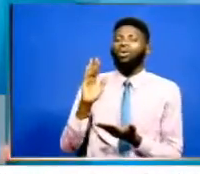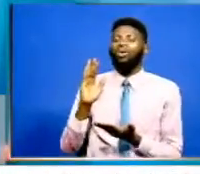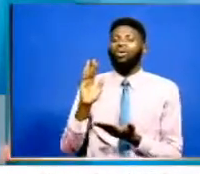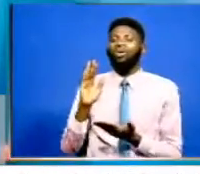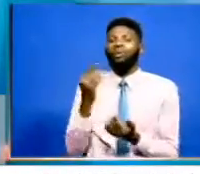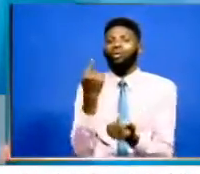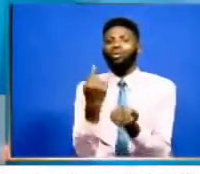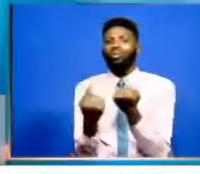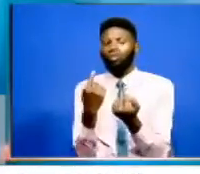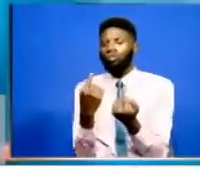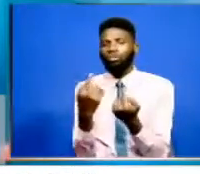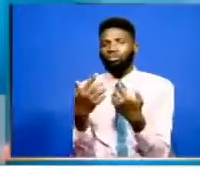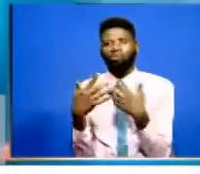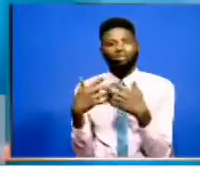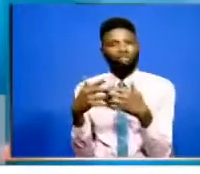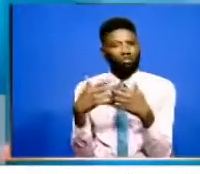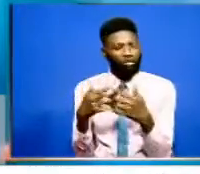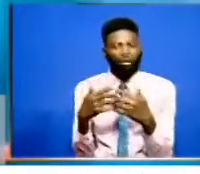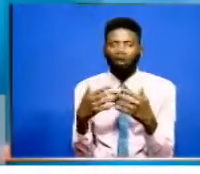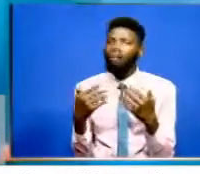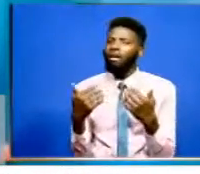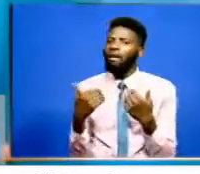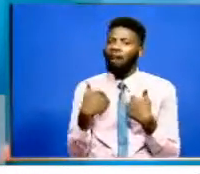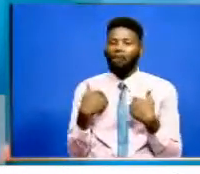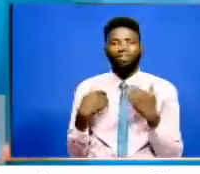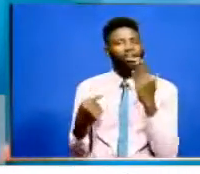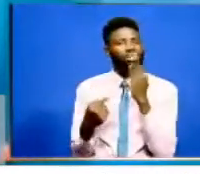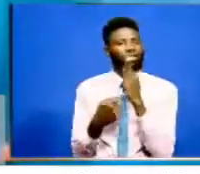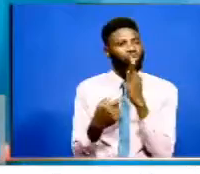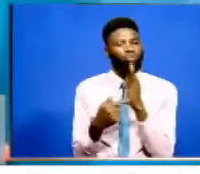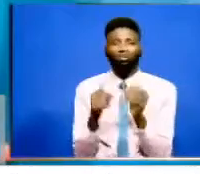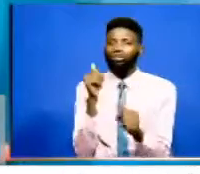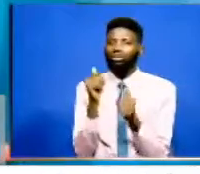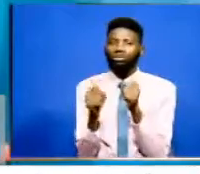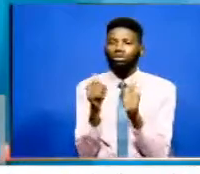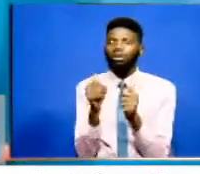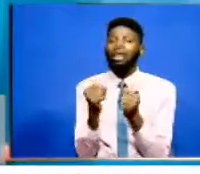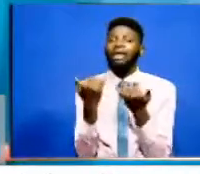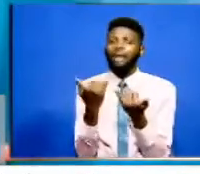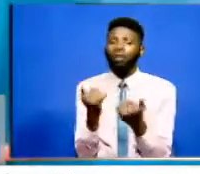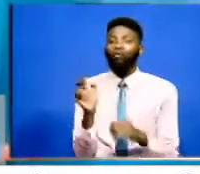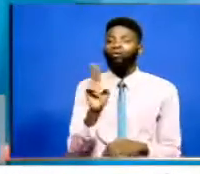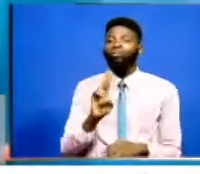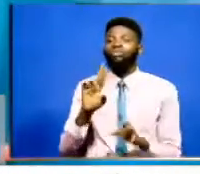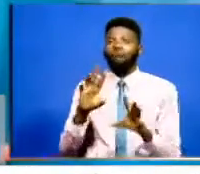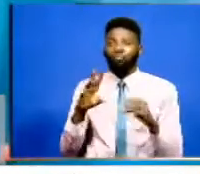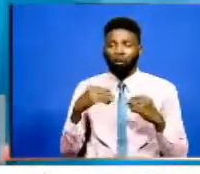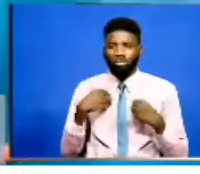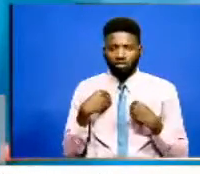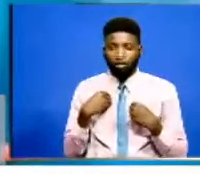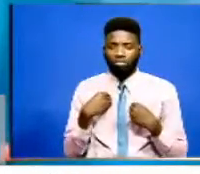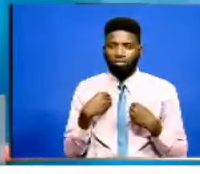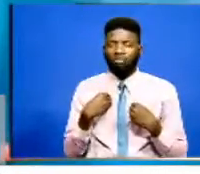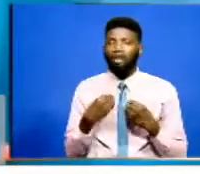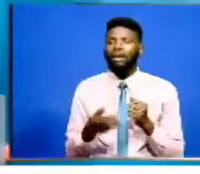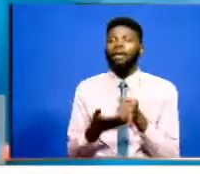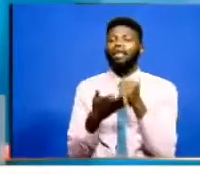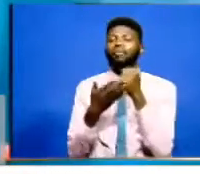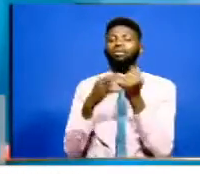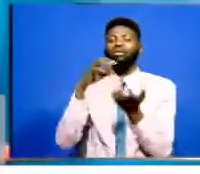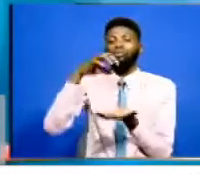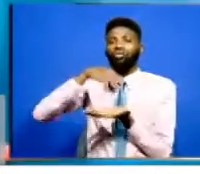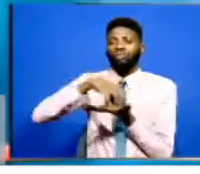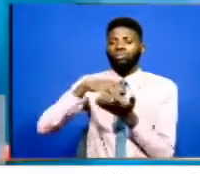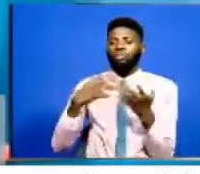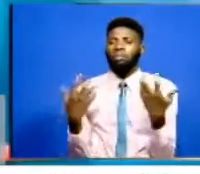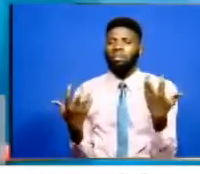countries. There are other technologies that have been adopted really to cope with the situation. What we need